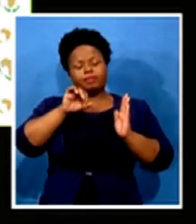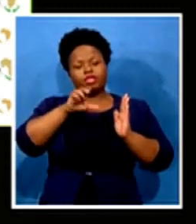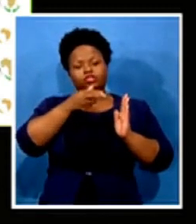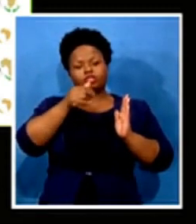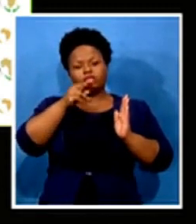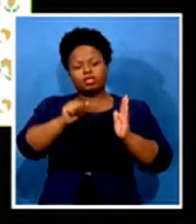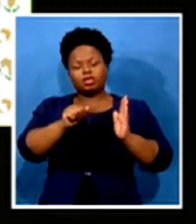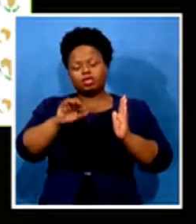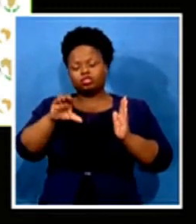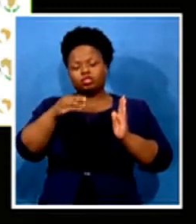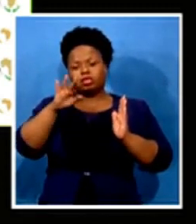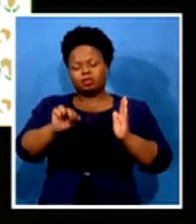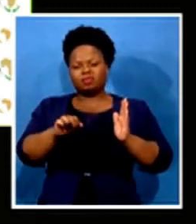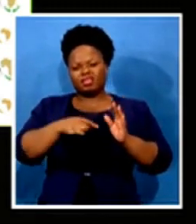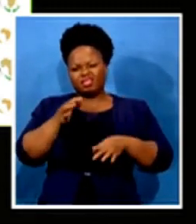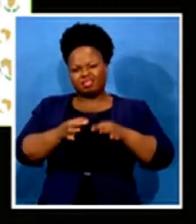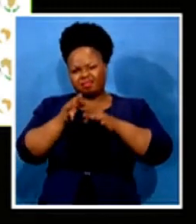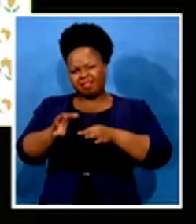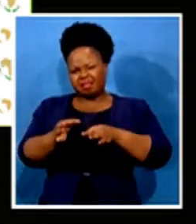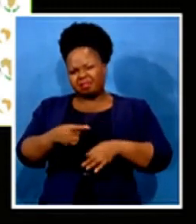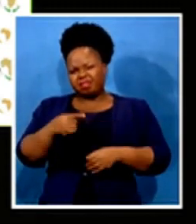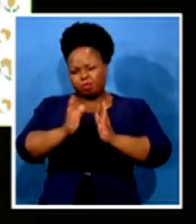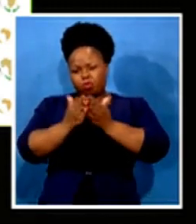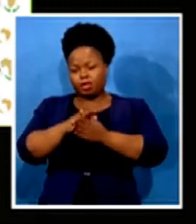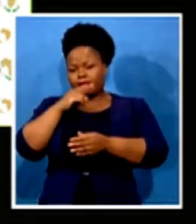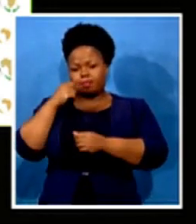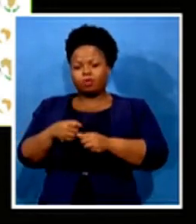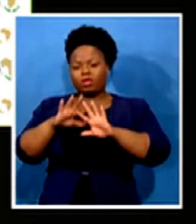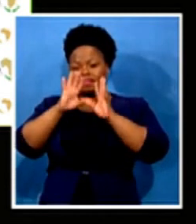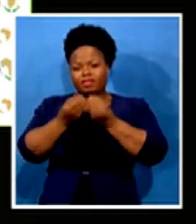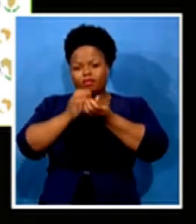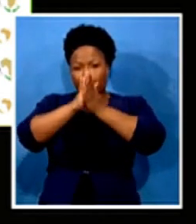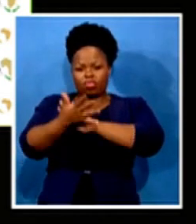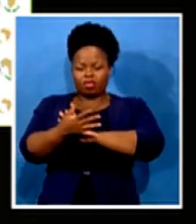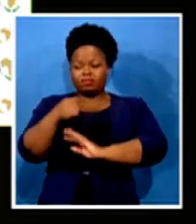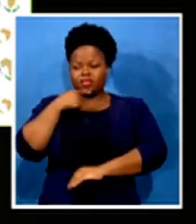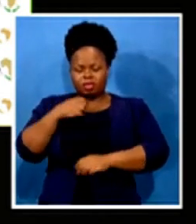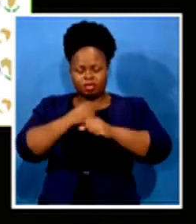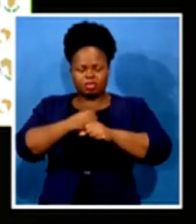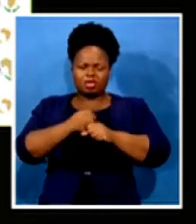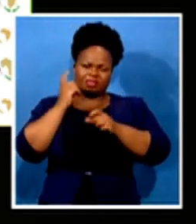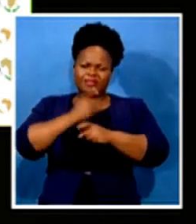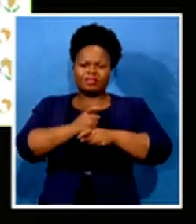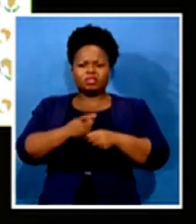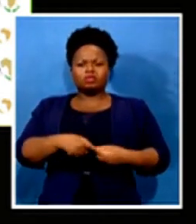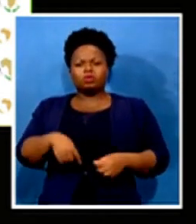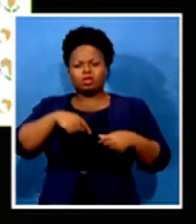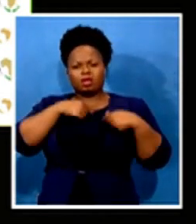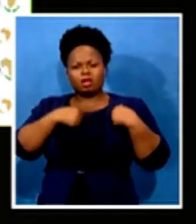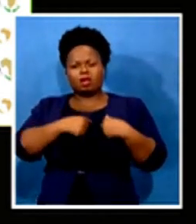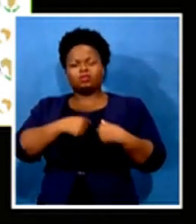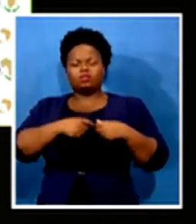scenario where he said that the year was tough and it could have broken the lion's heart. I think the 2020 was so tough that it could